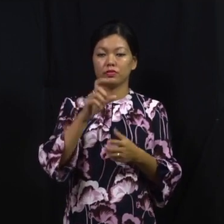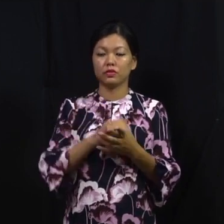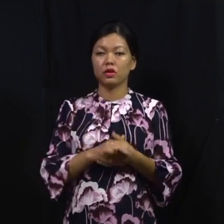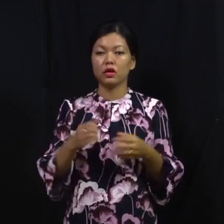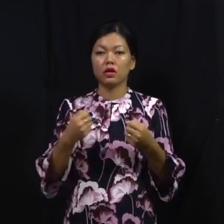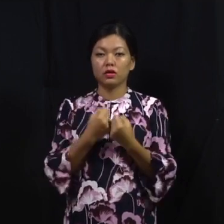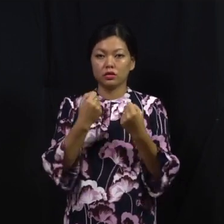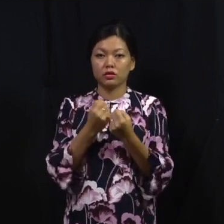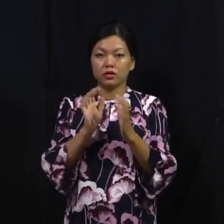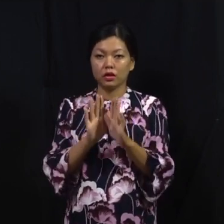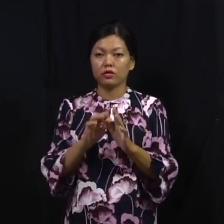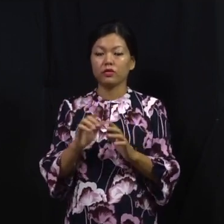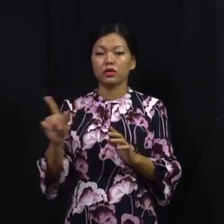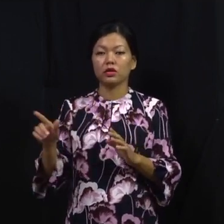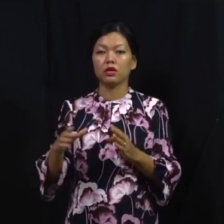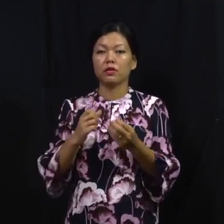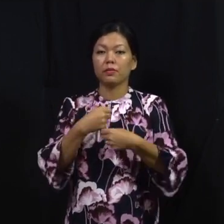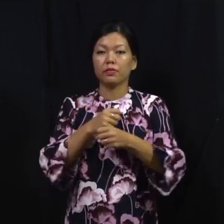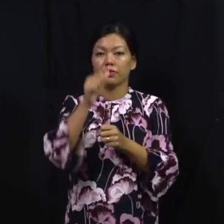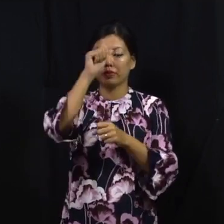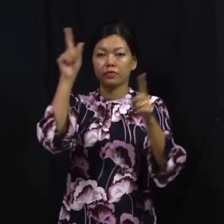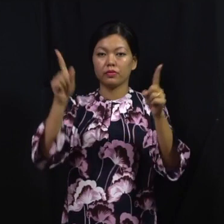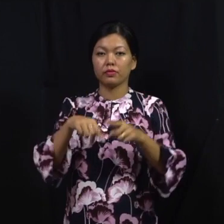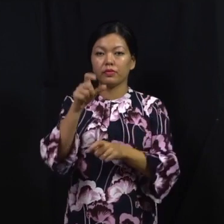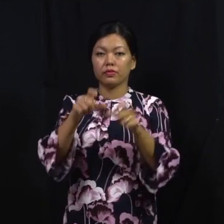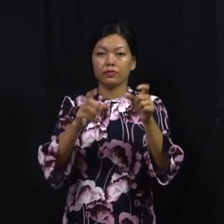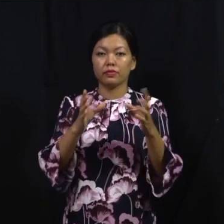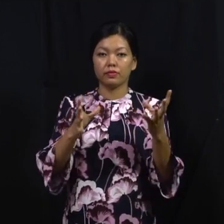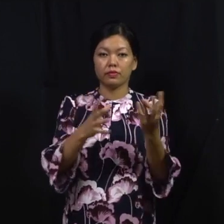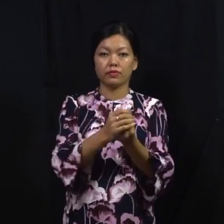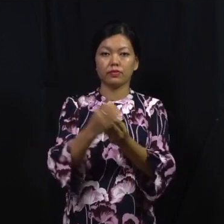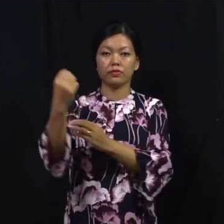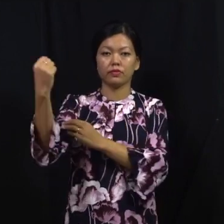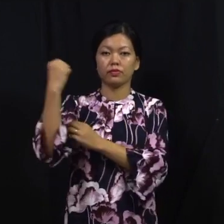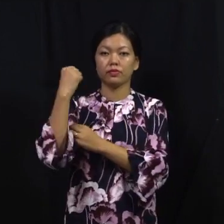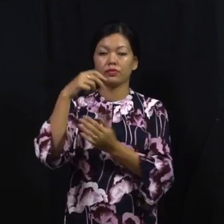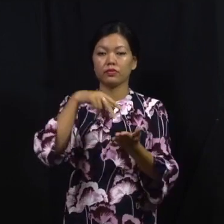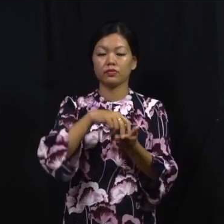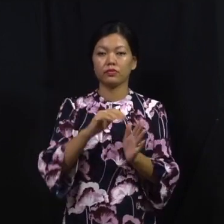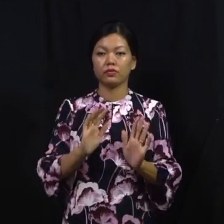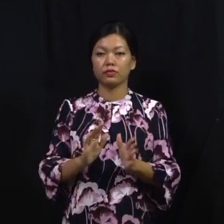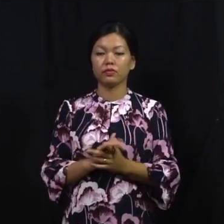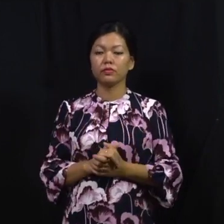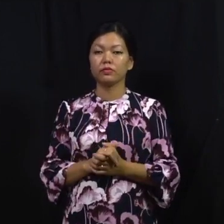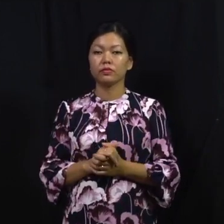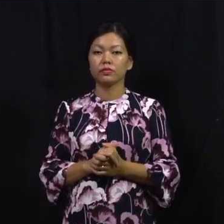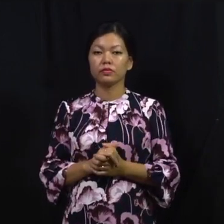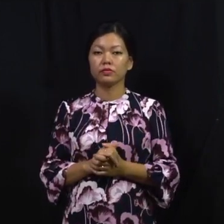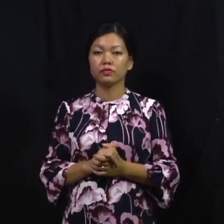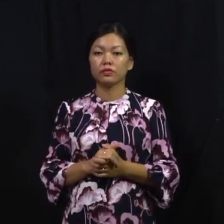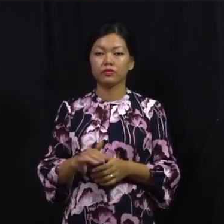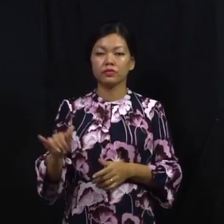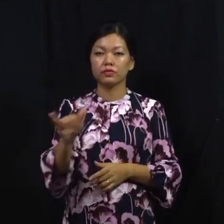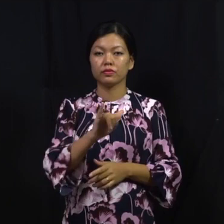nation or nationalism. Okay, that was the best example under the common history. Okay, so common history, it brings about a